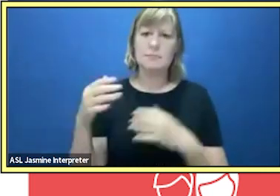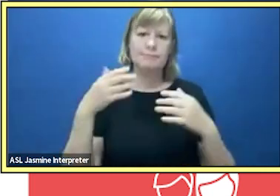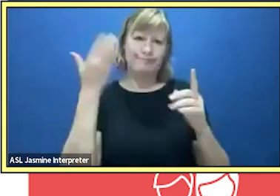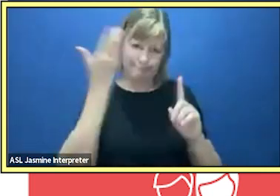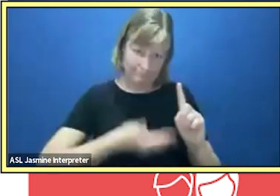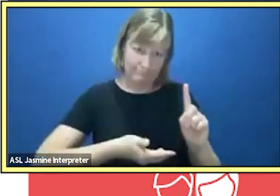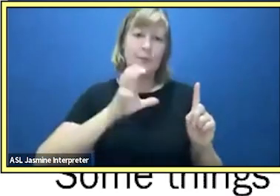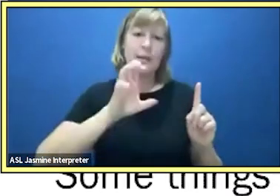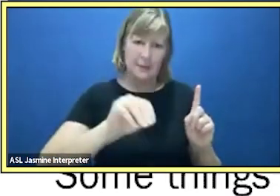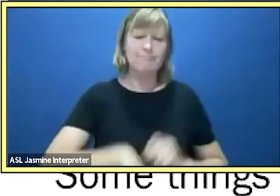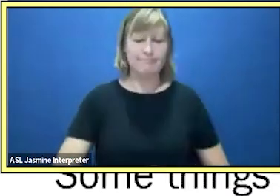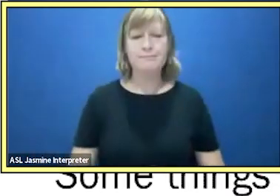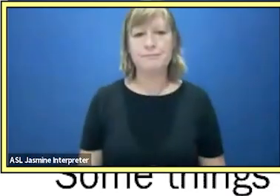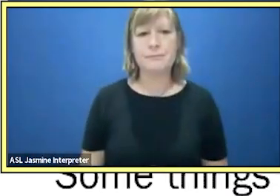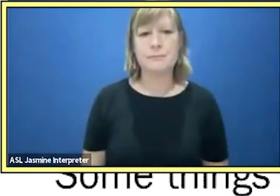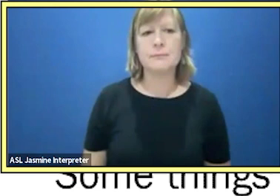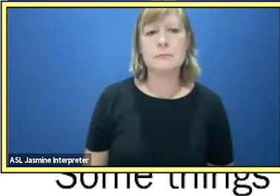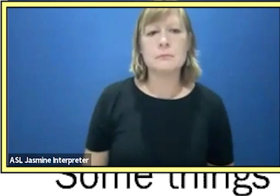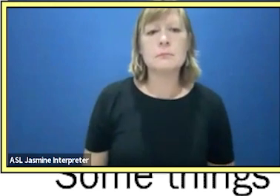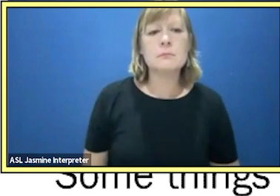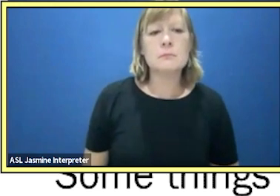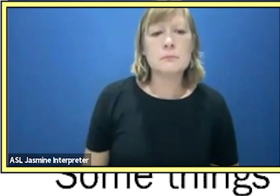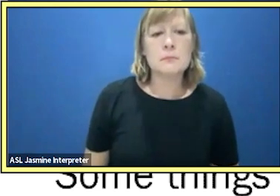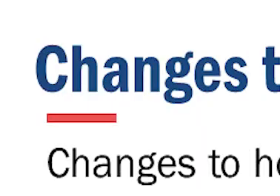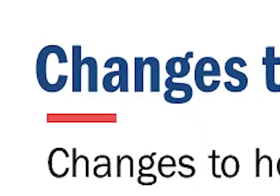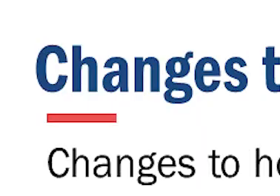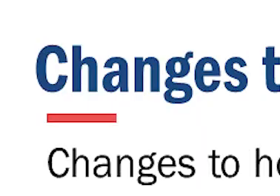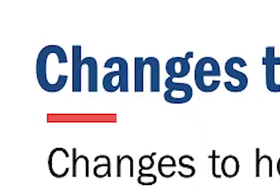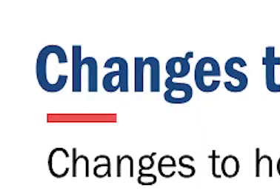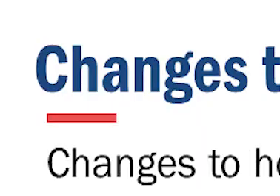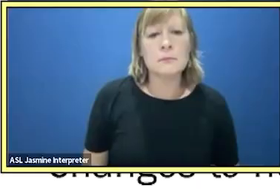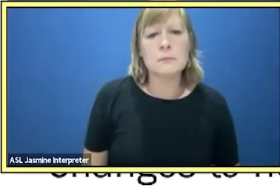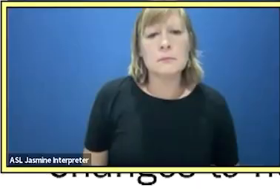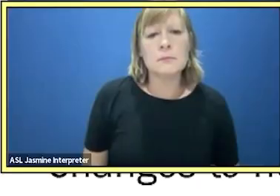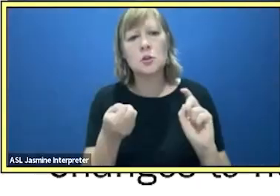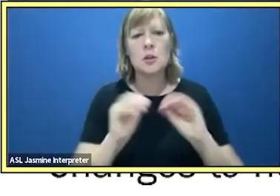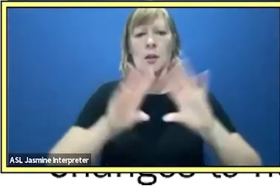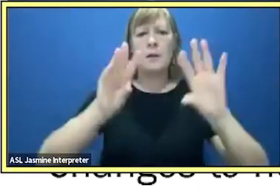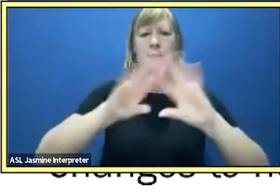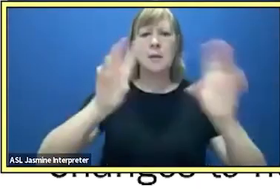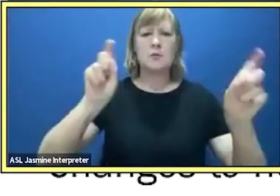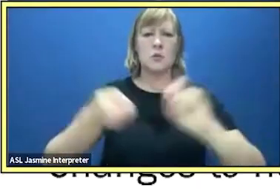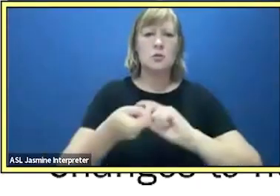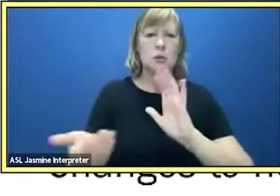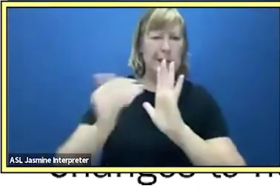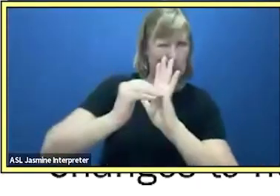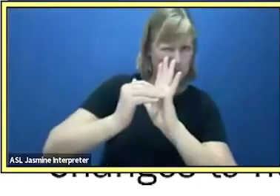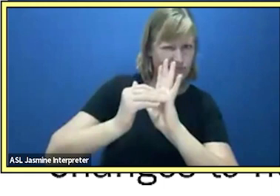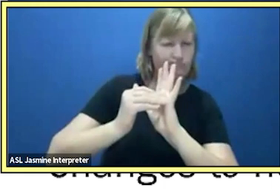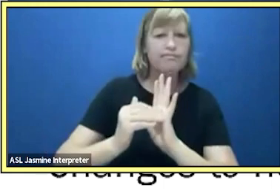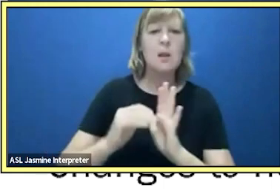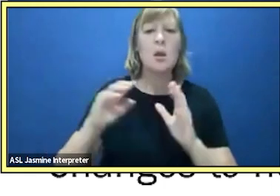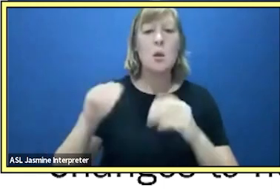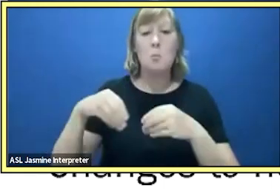All right, you can scroll through a little bit. Let's see. So just to clarify some changes,